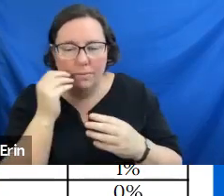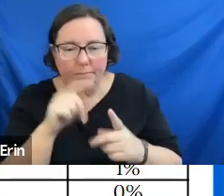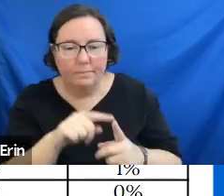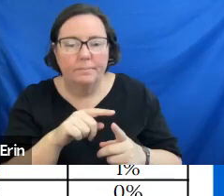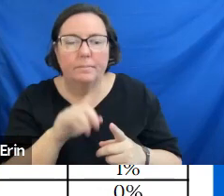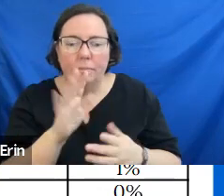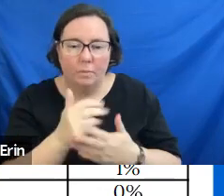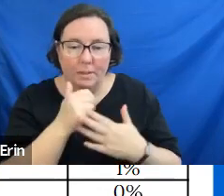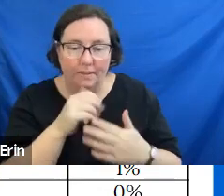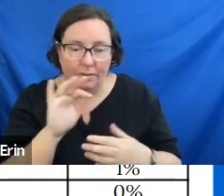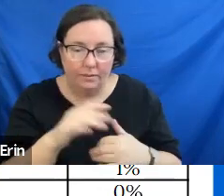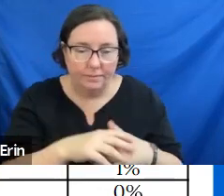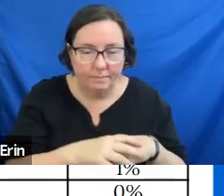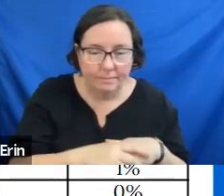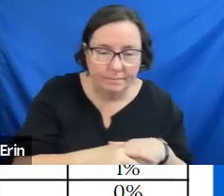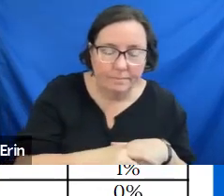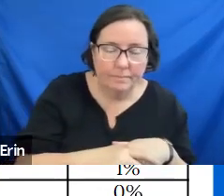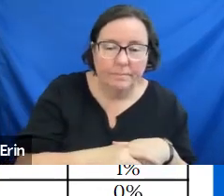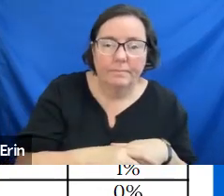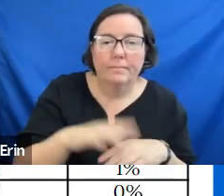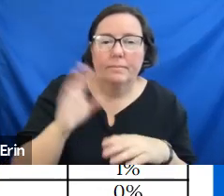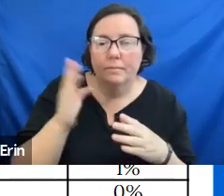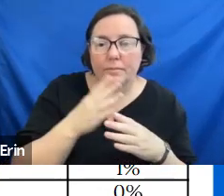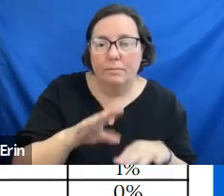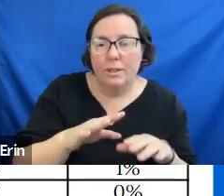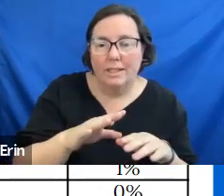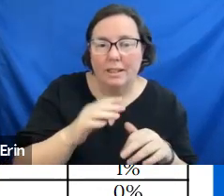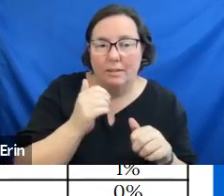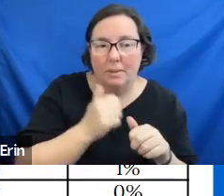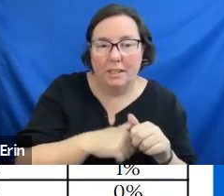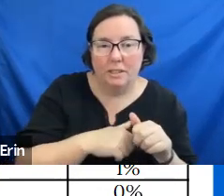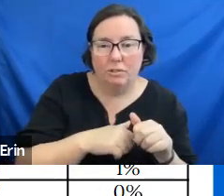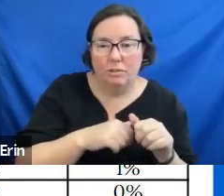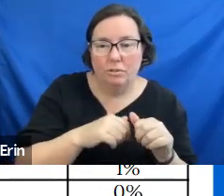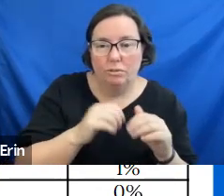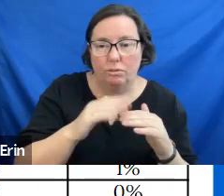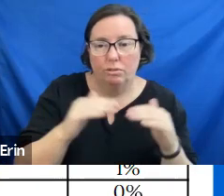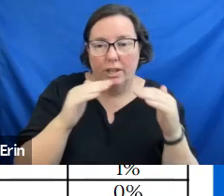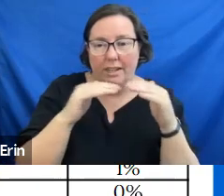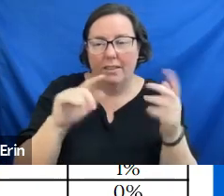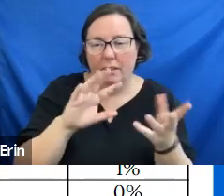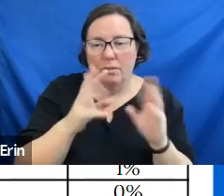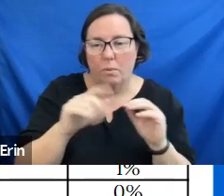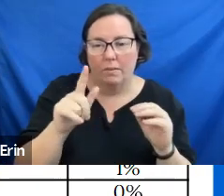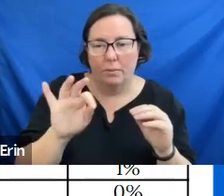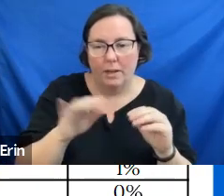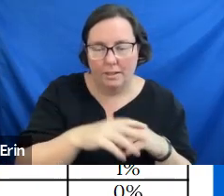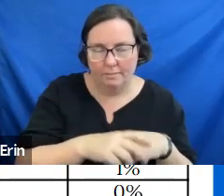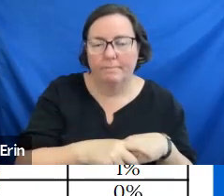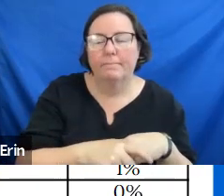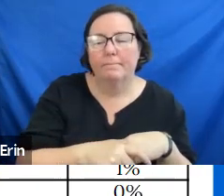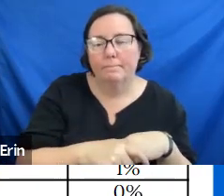that would be helpful. Okay, so we break down to 29 by grade for those. Okay. Thank you.